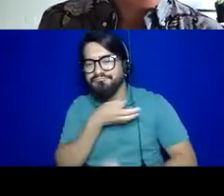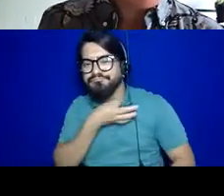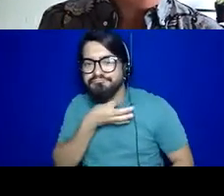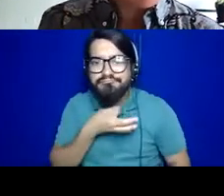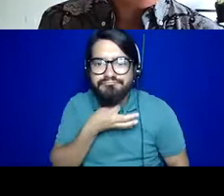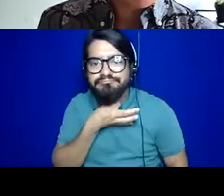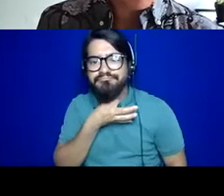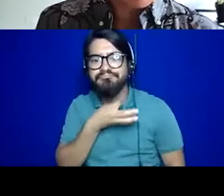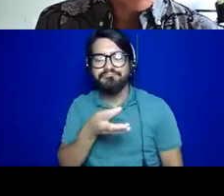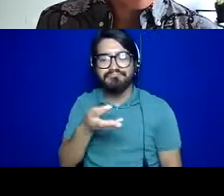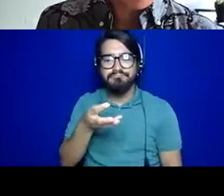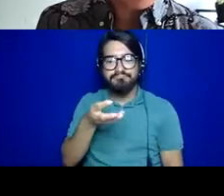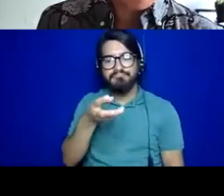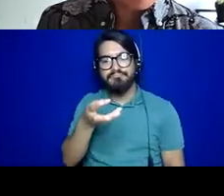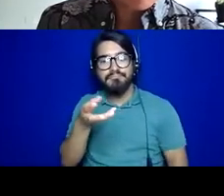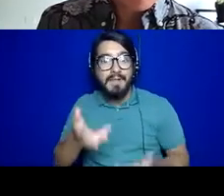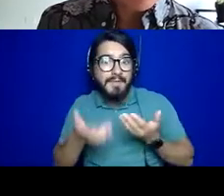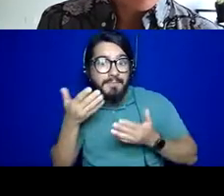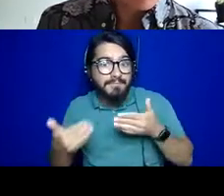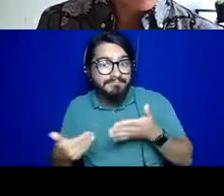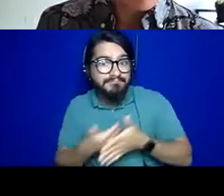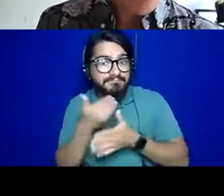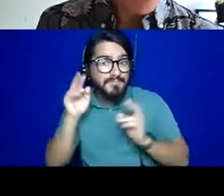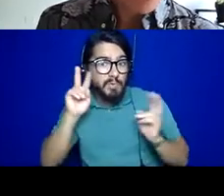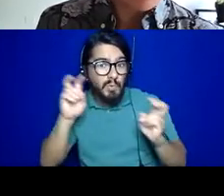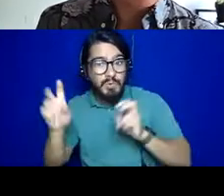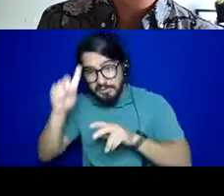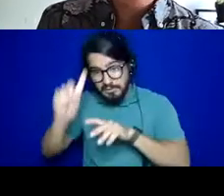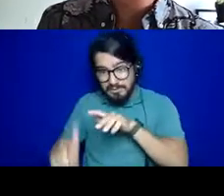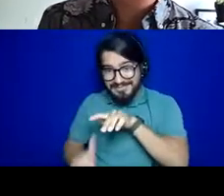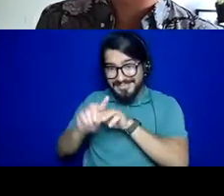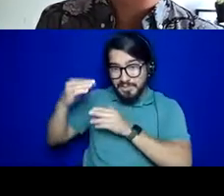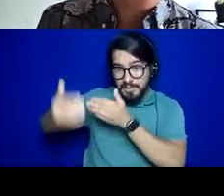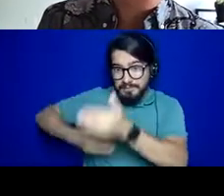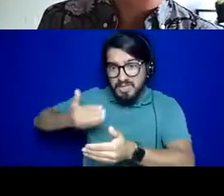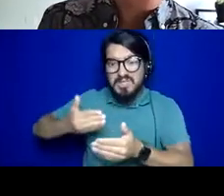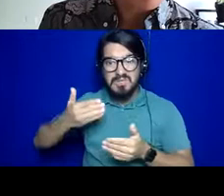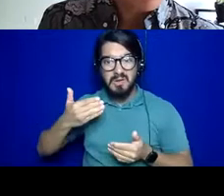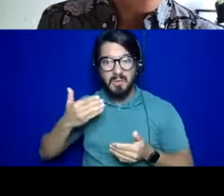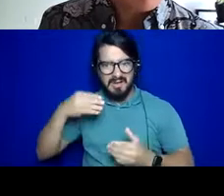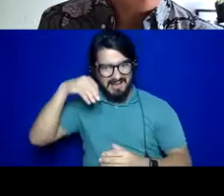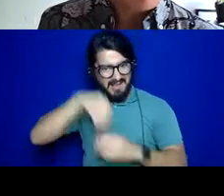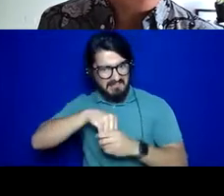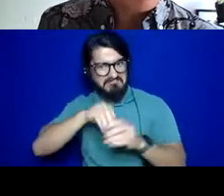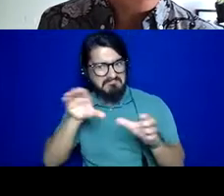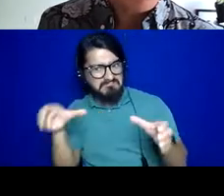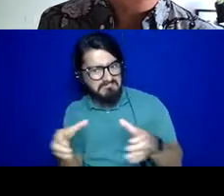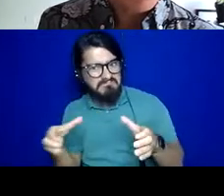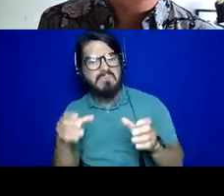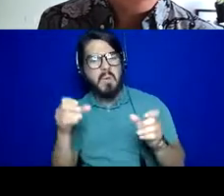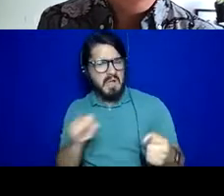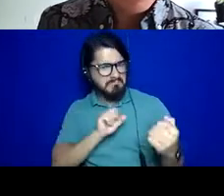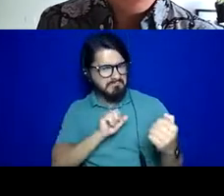If you raise issues through that questionnaire process, then we can address those directly.